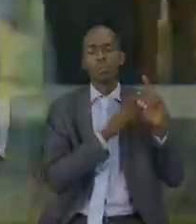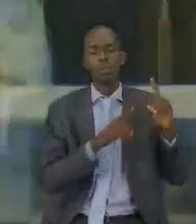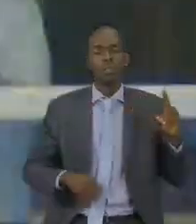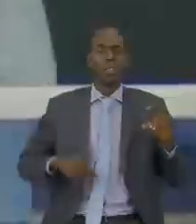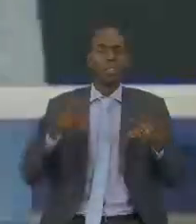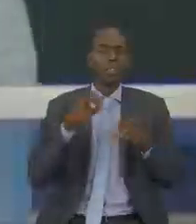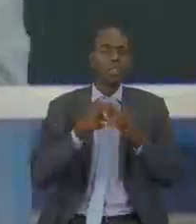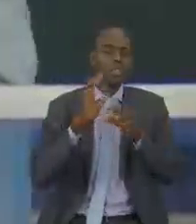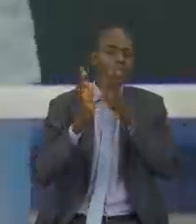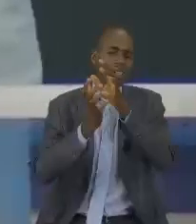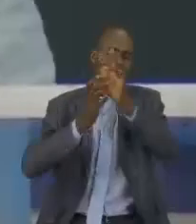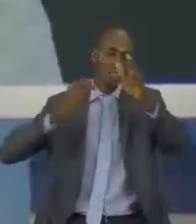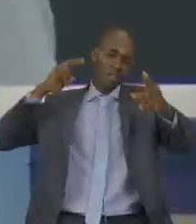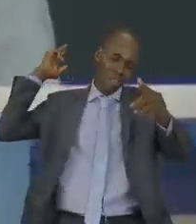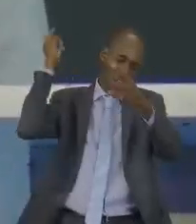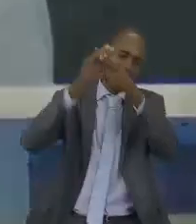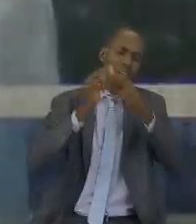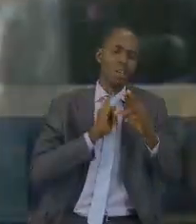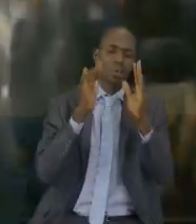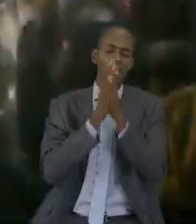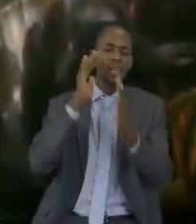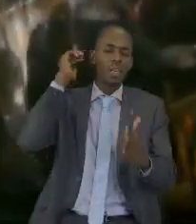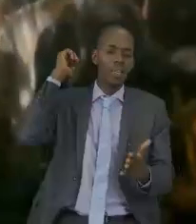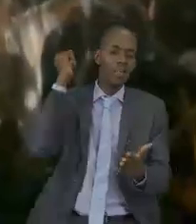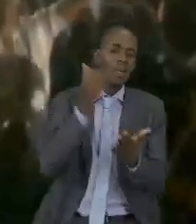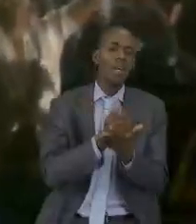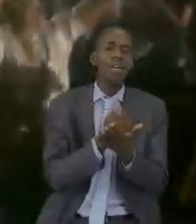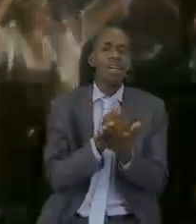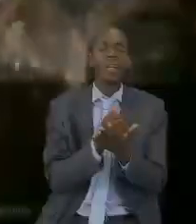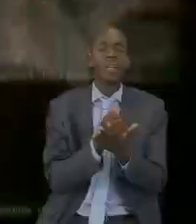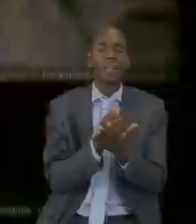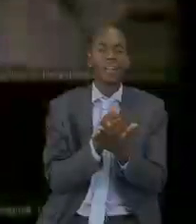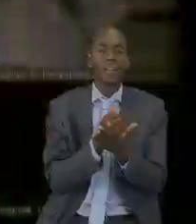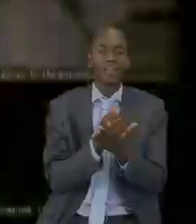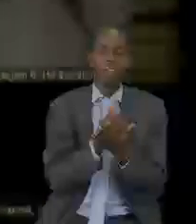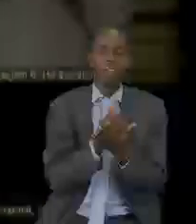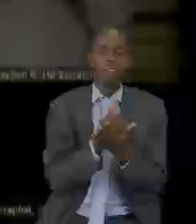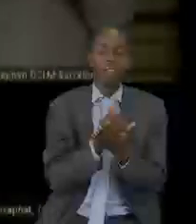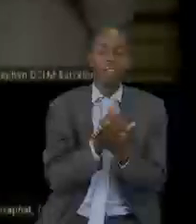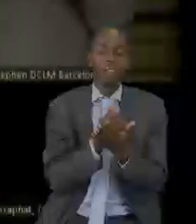Jesus' name I pray.